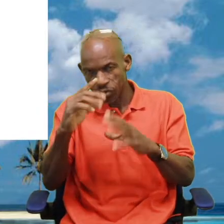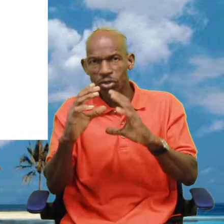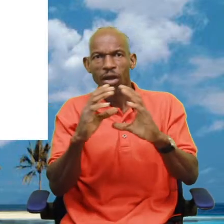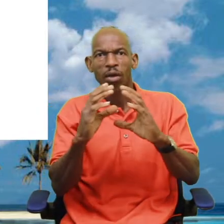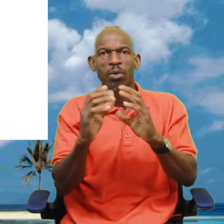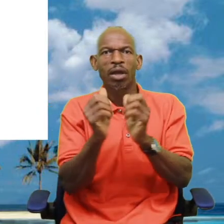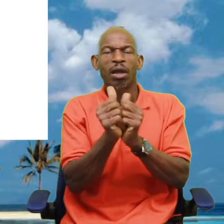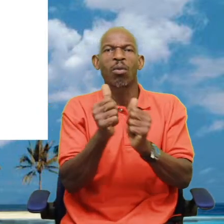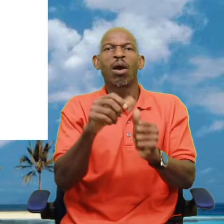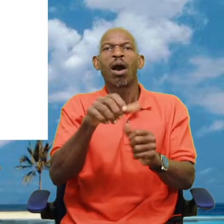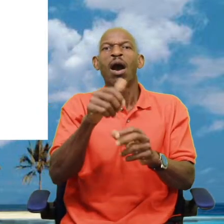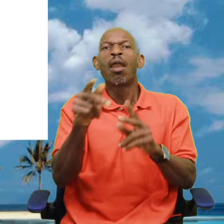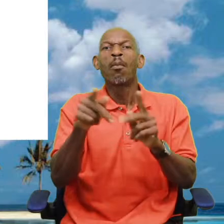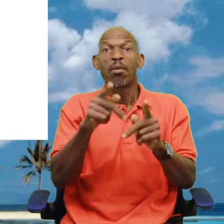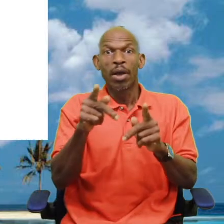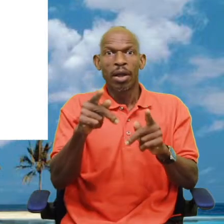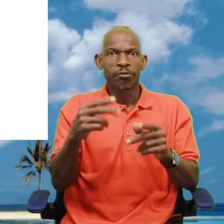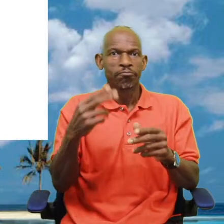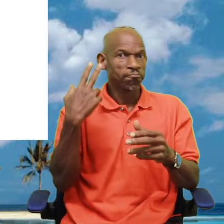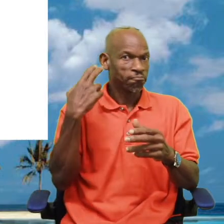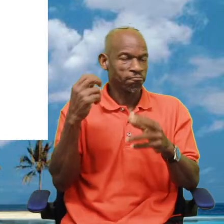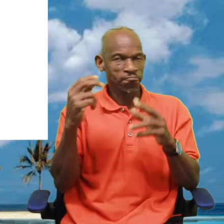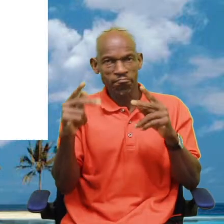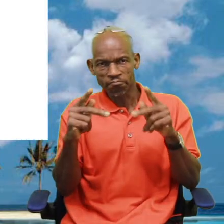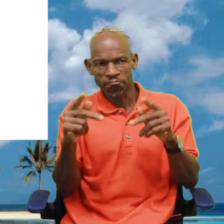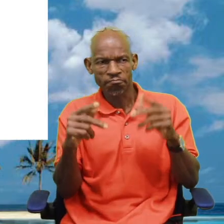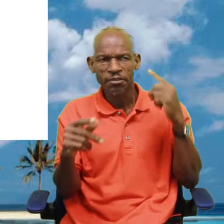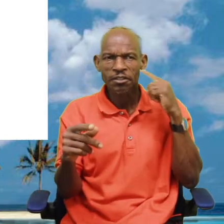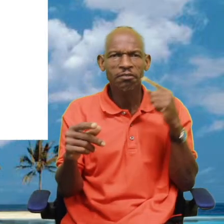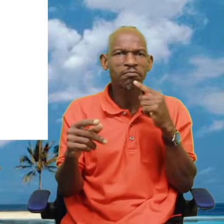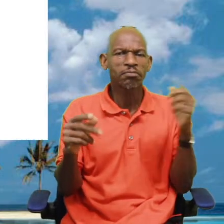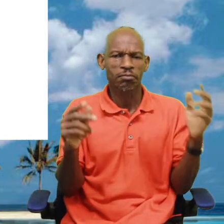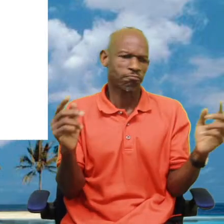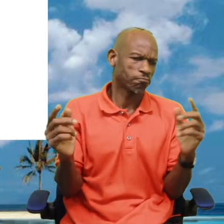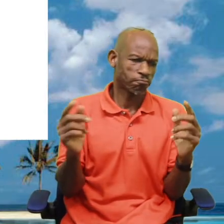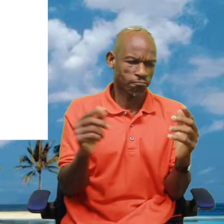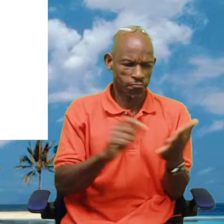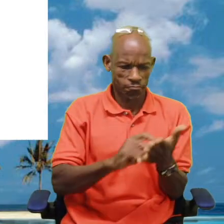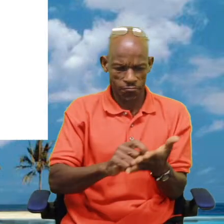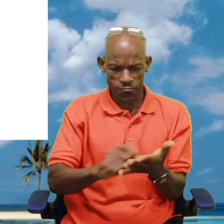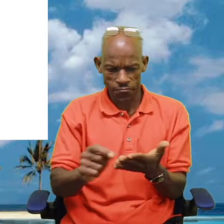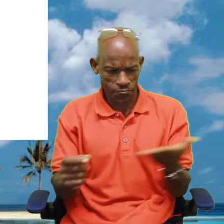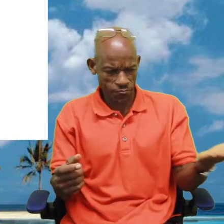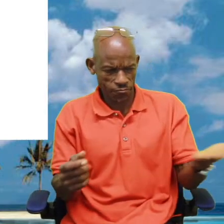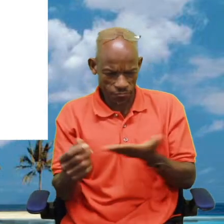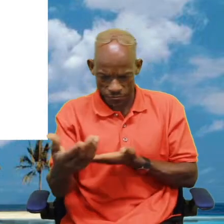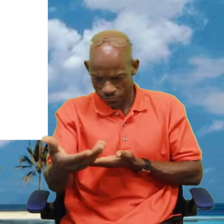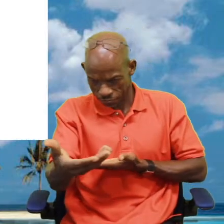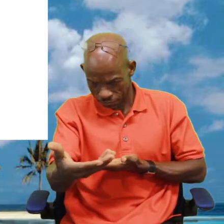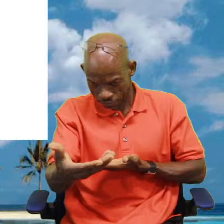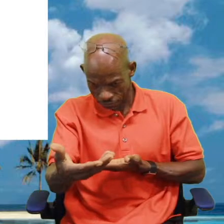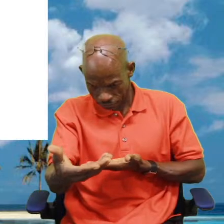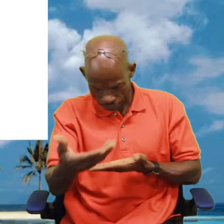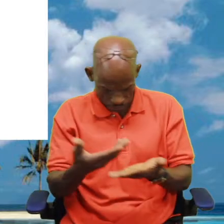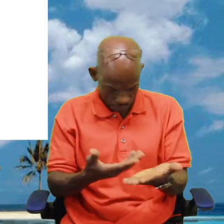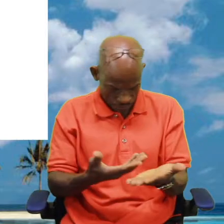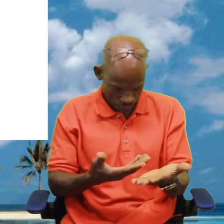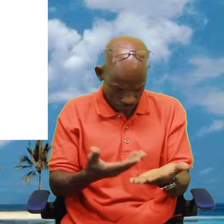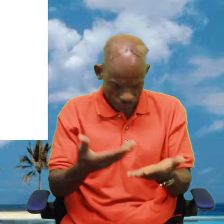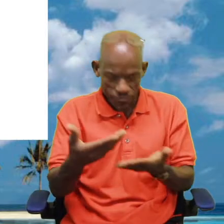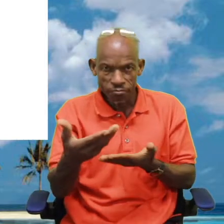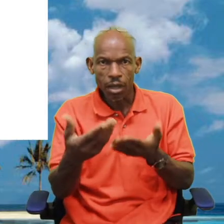so that you will be able to communicate in your writing. You're going to write clearly when you're using these adjectives.